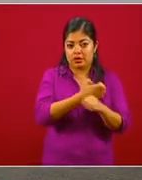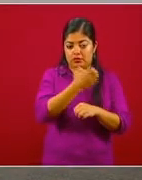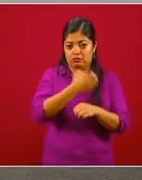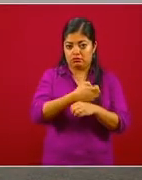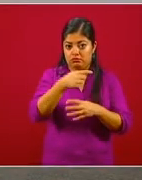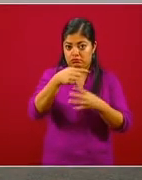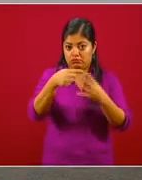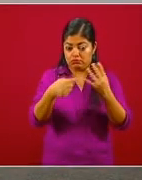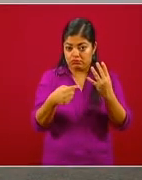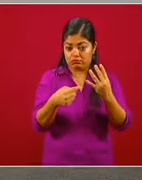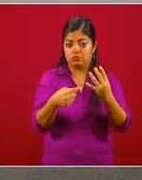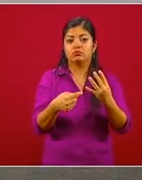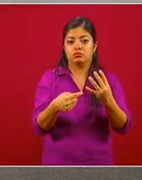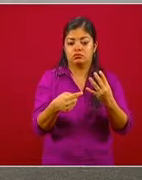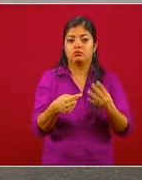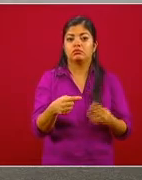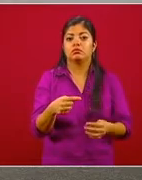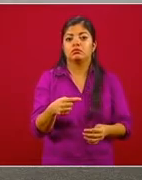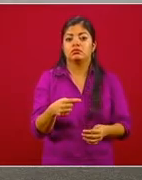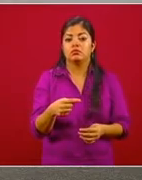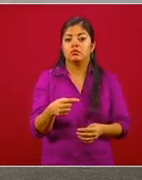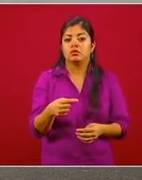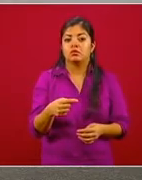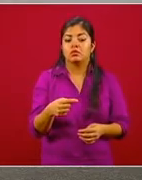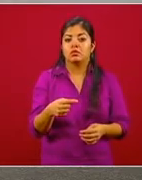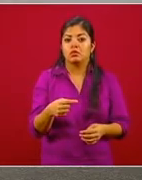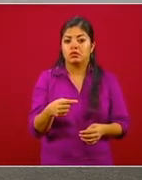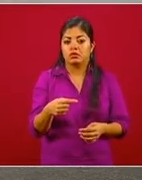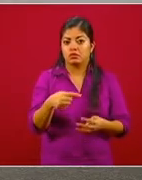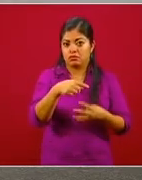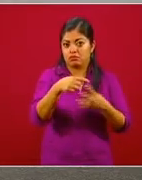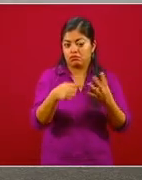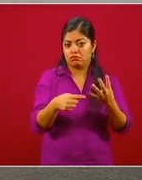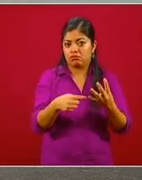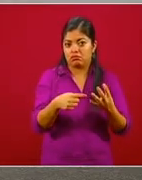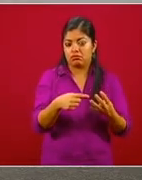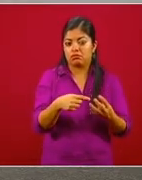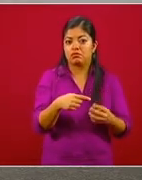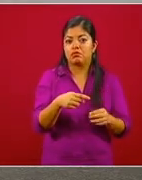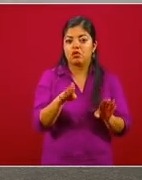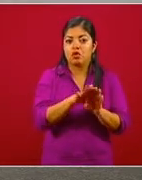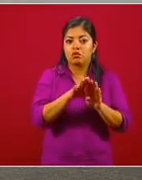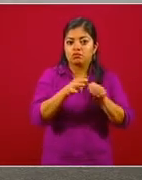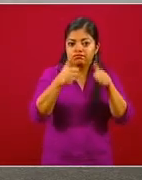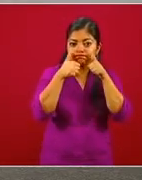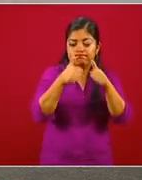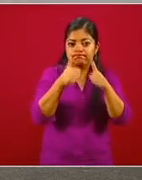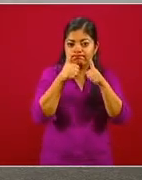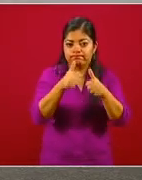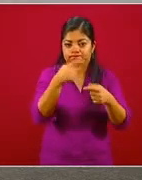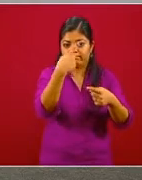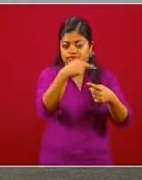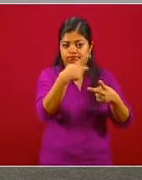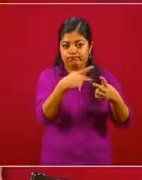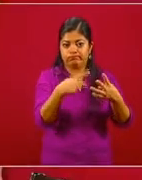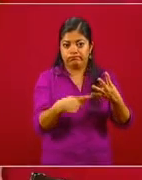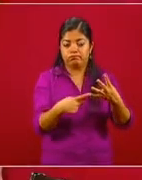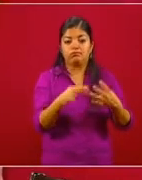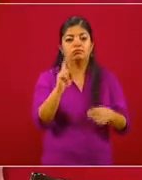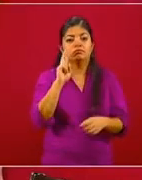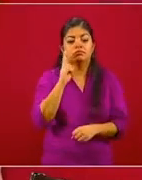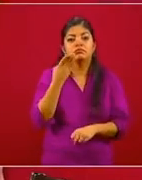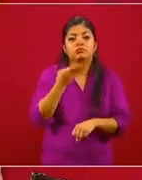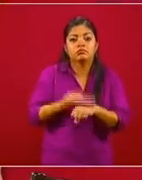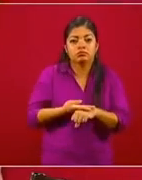General Health Council, and the state governors, the state governments. And each of